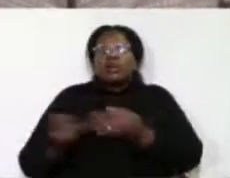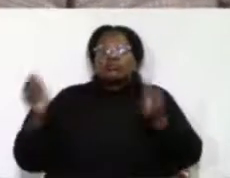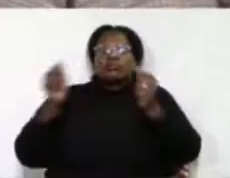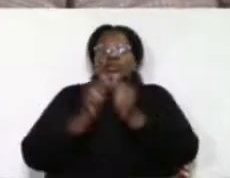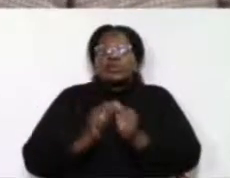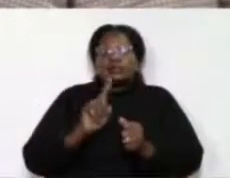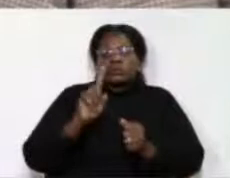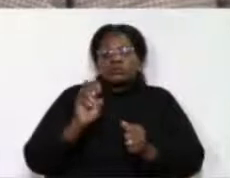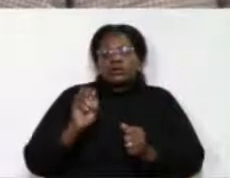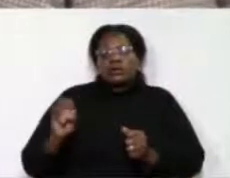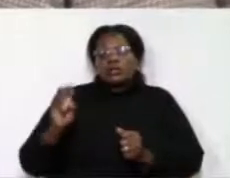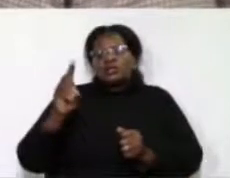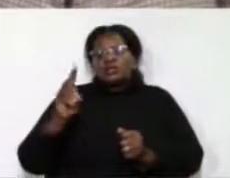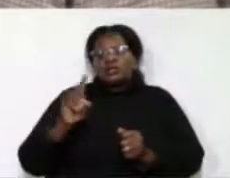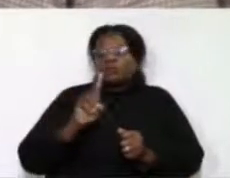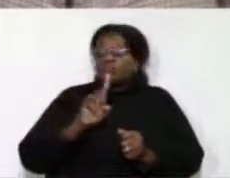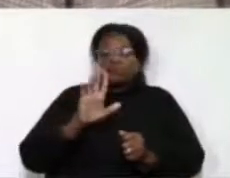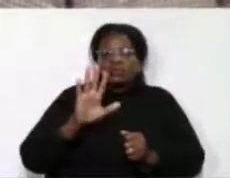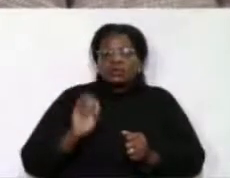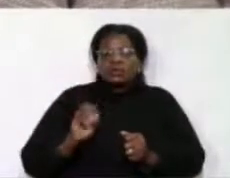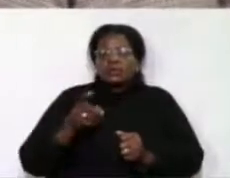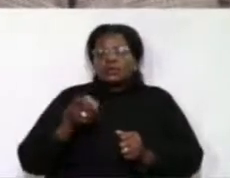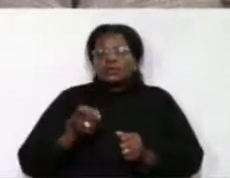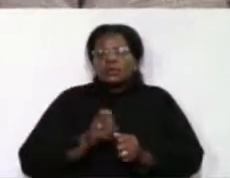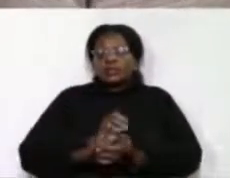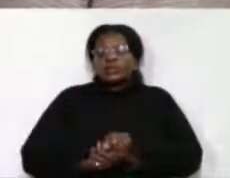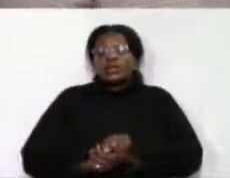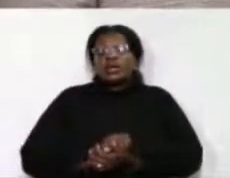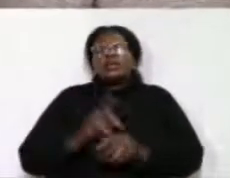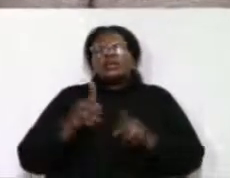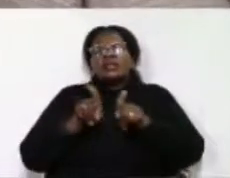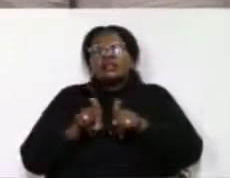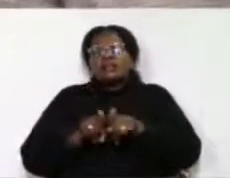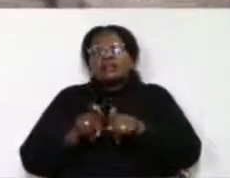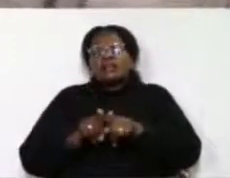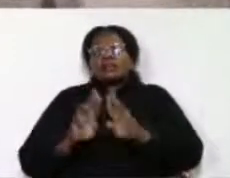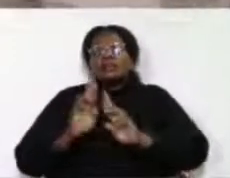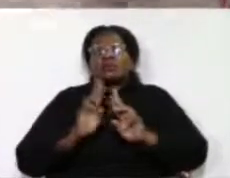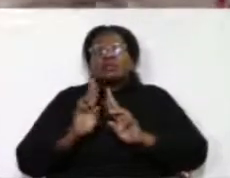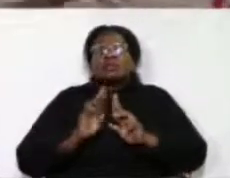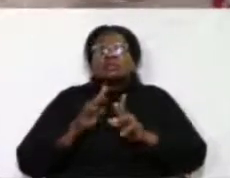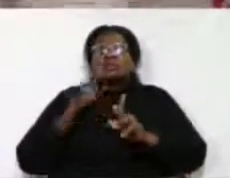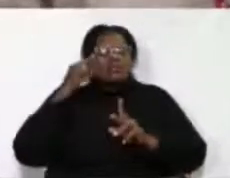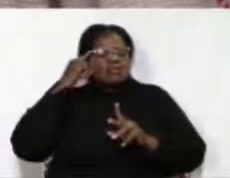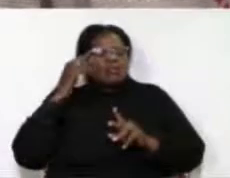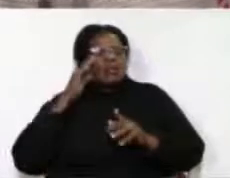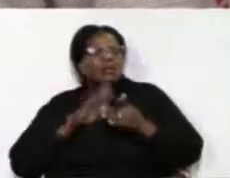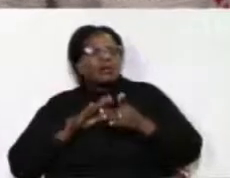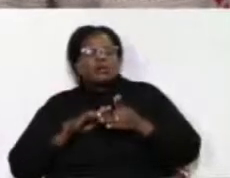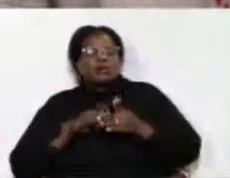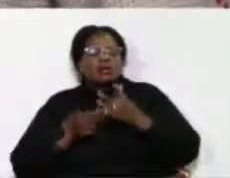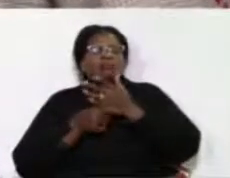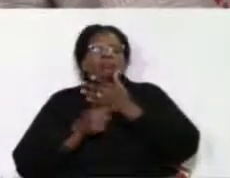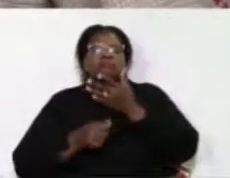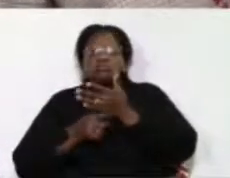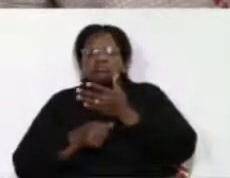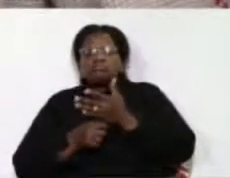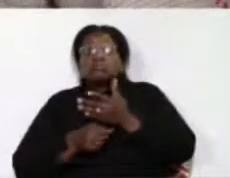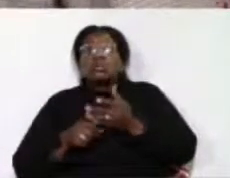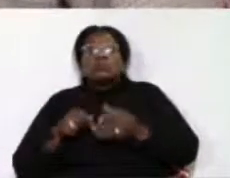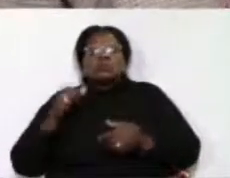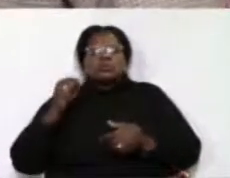we've got some long-term debts, and we've deferred our taxes because we got in trouble a while ago, and we've like spread it over with the revenue